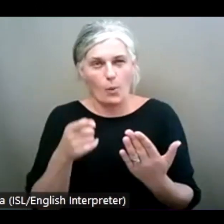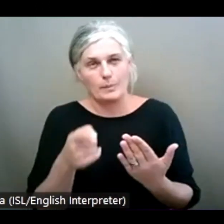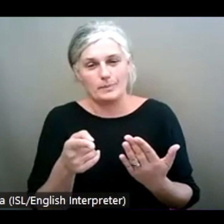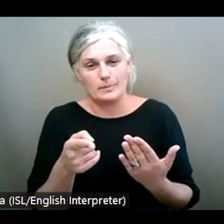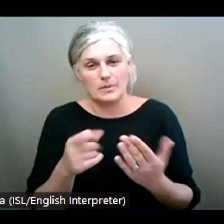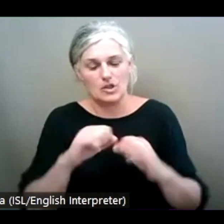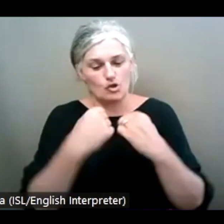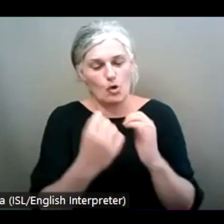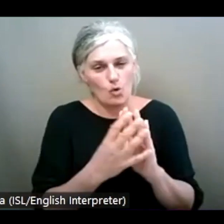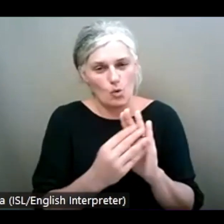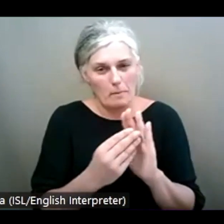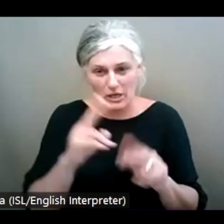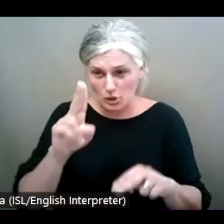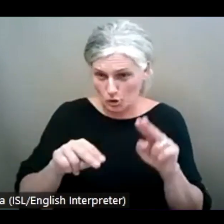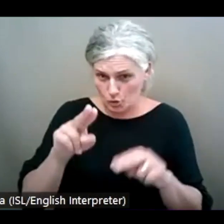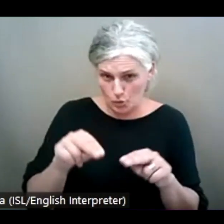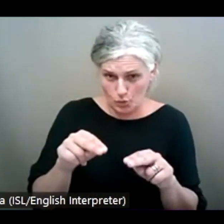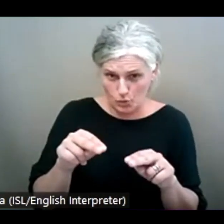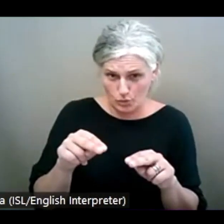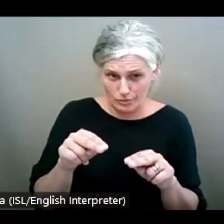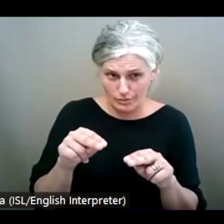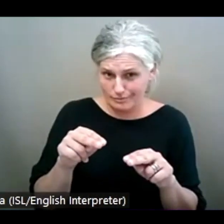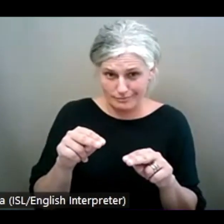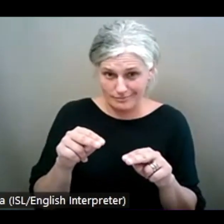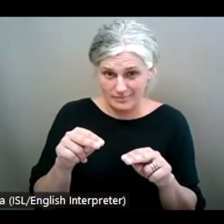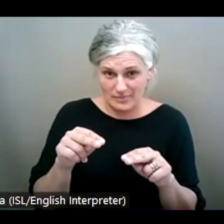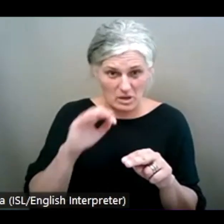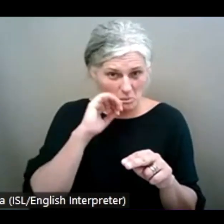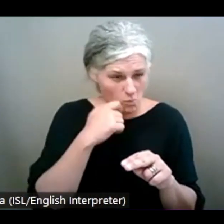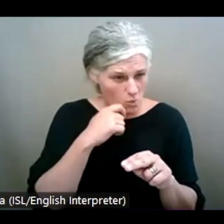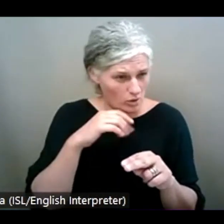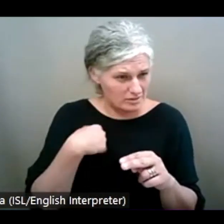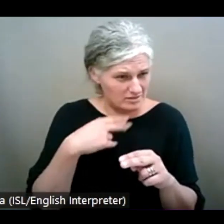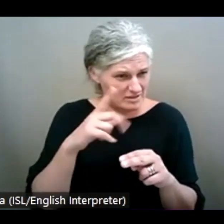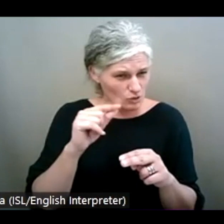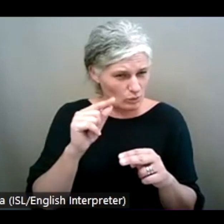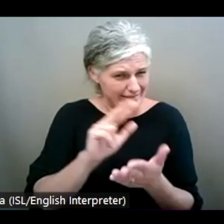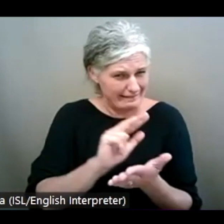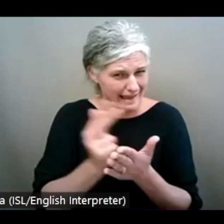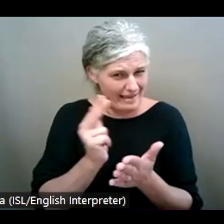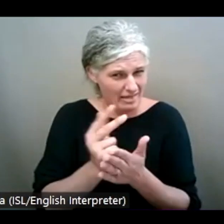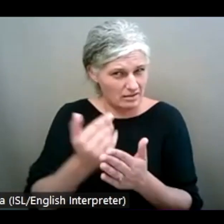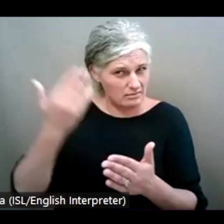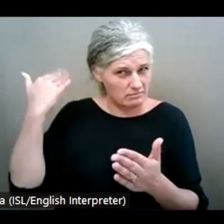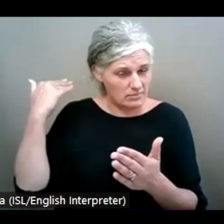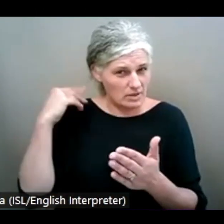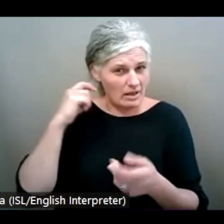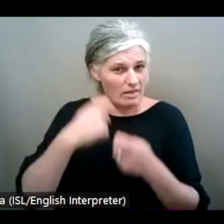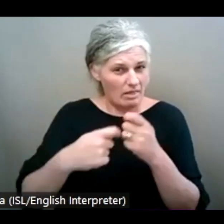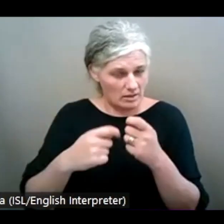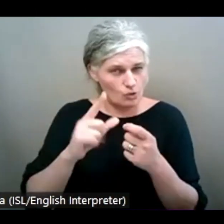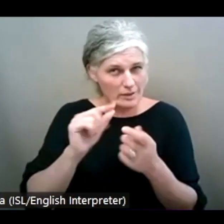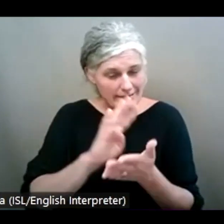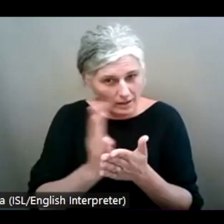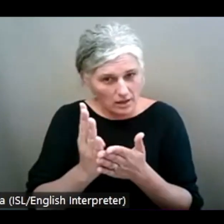social model, it's not new. It's been around really since the 80s and developed a lot in the 90s.